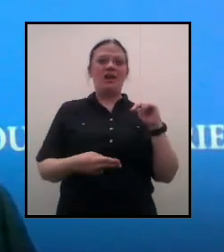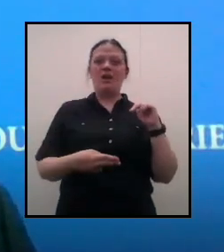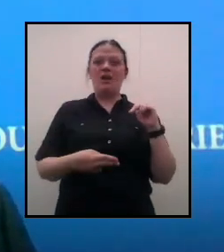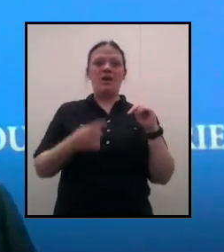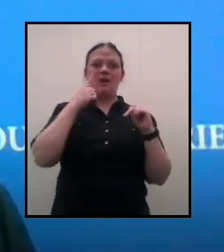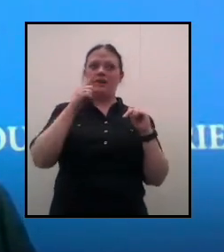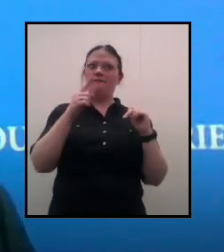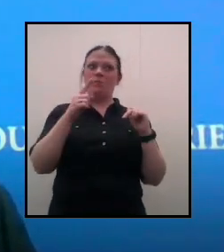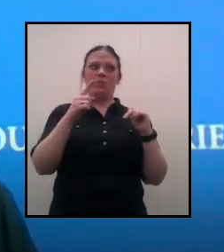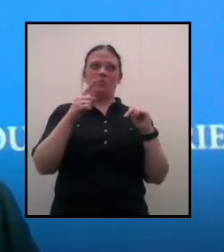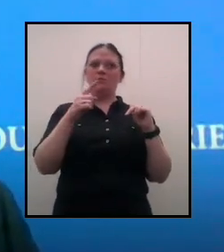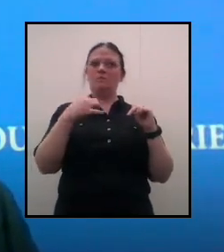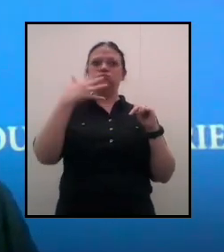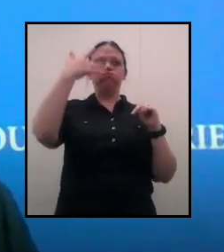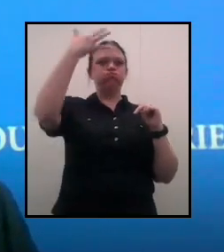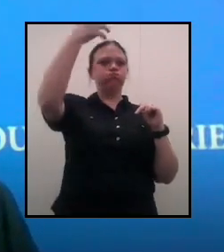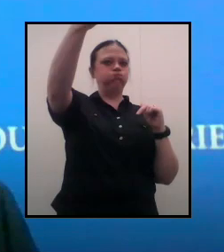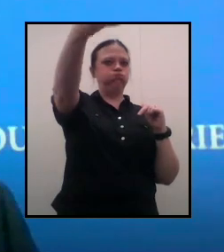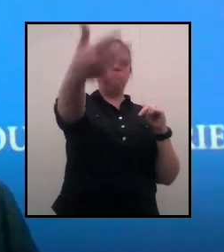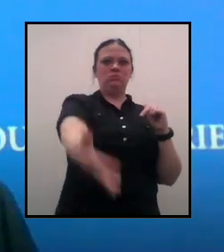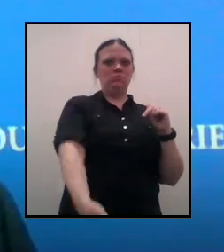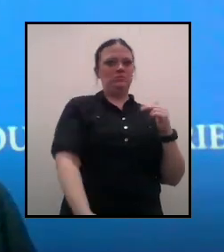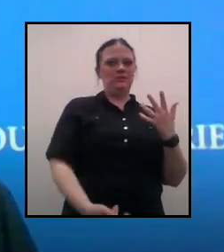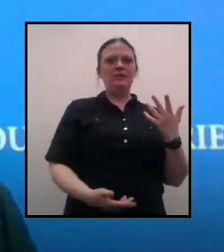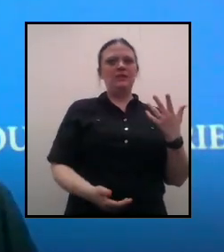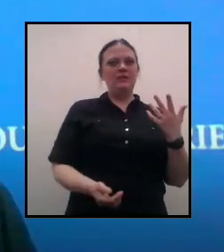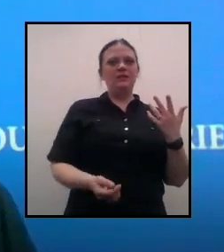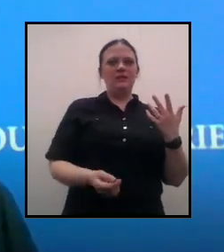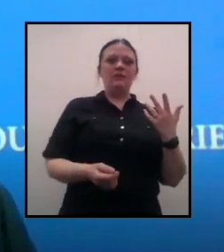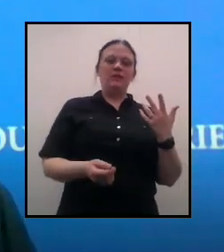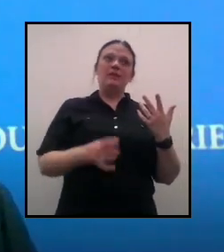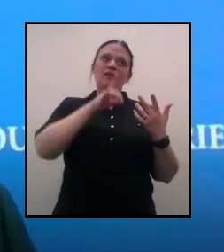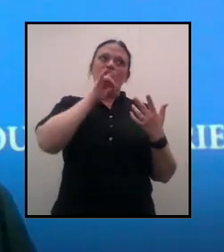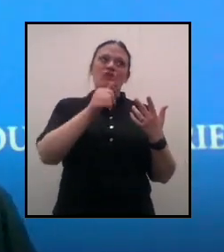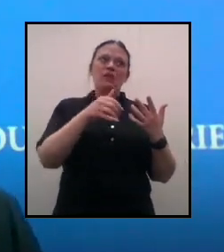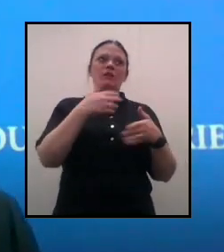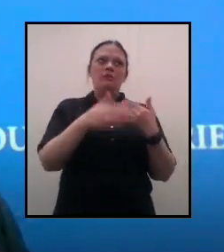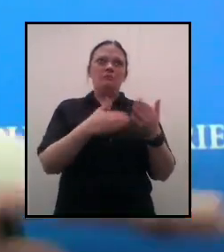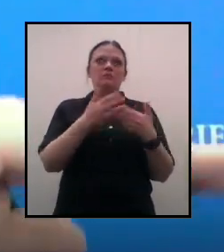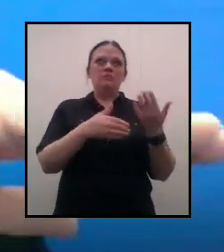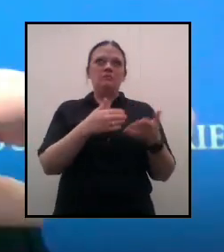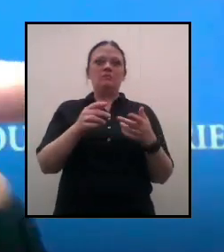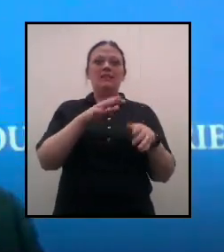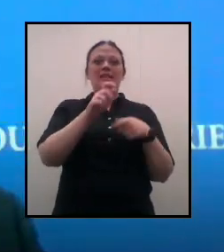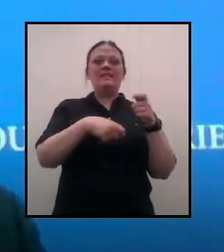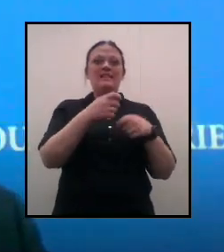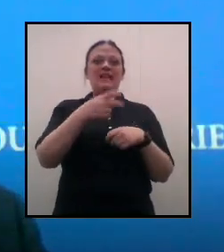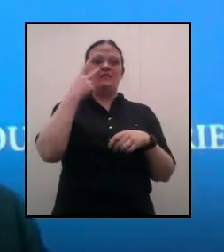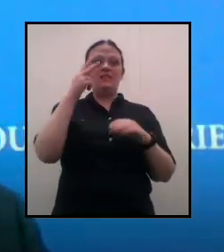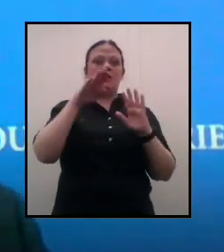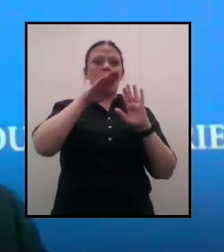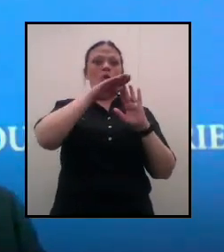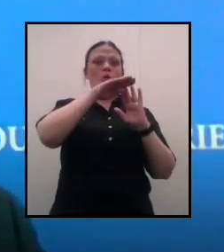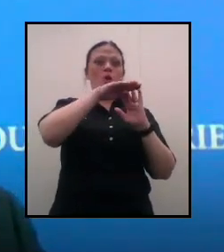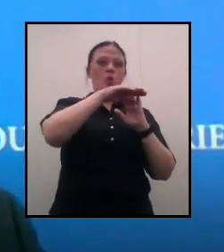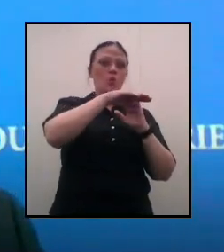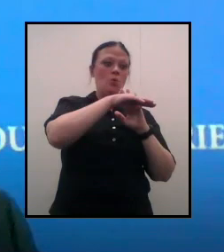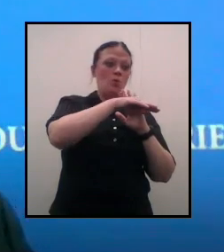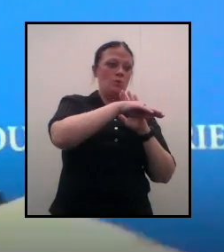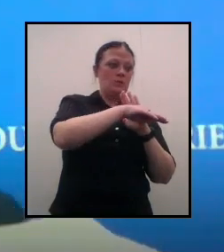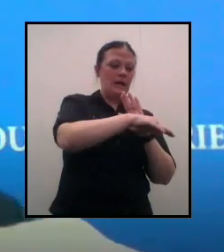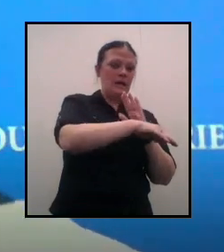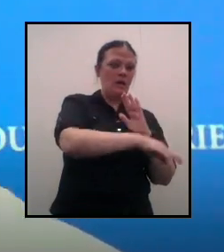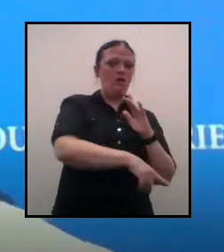for quite some time. And in fact, actually, over time, instead of seeing it go down,